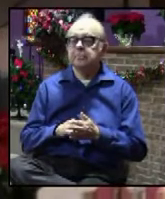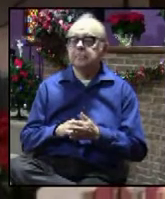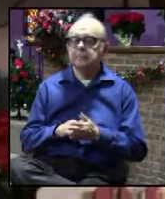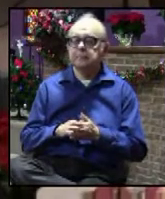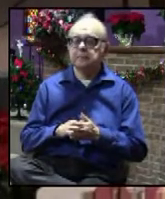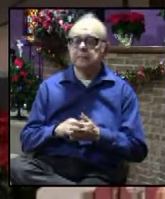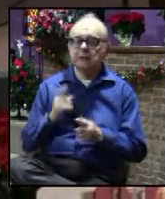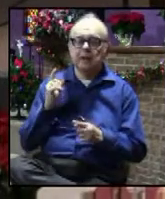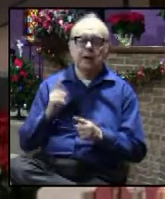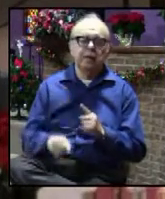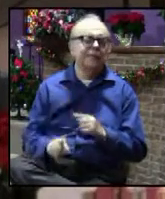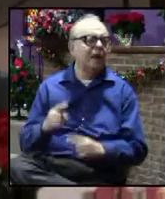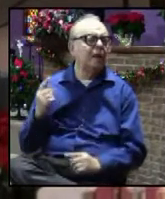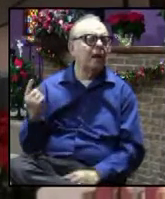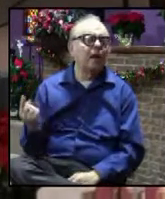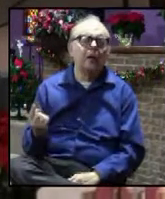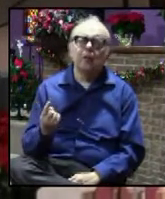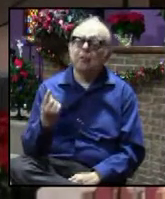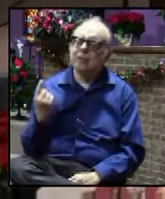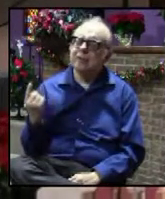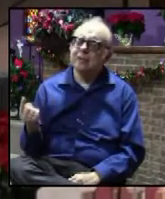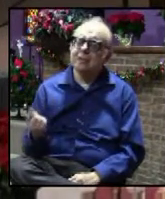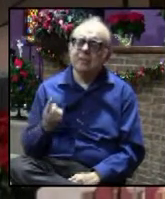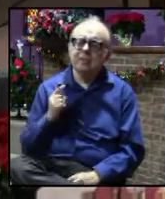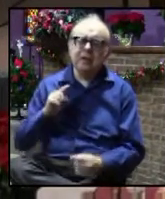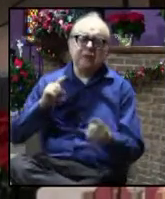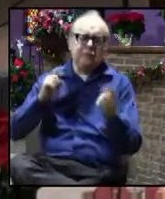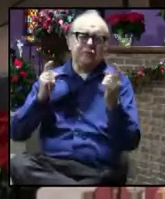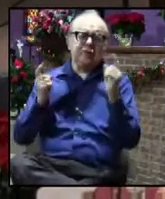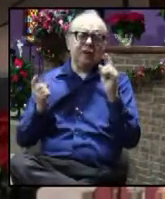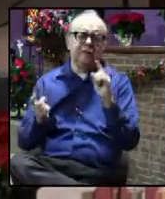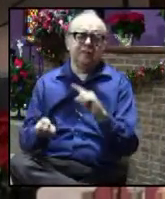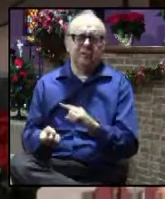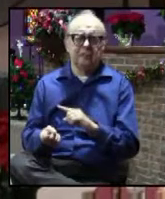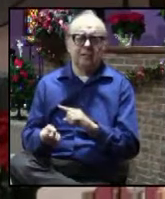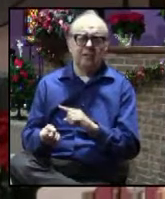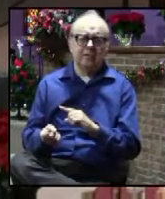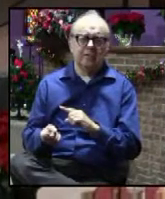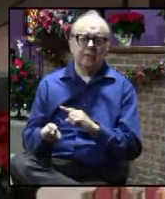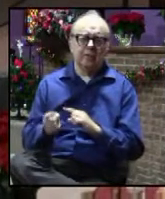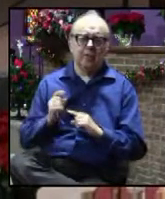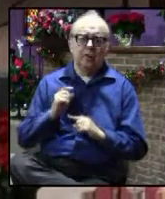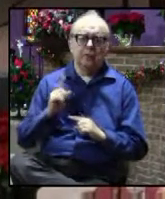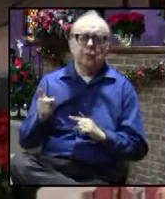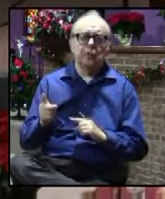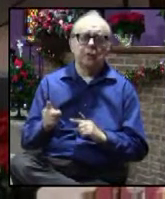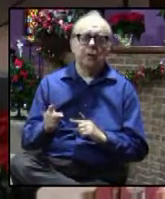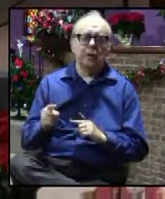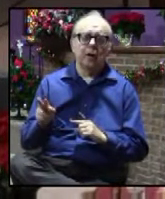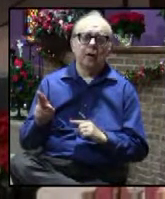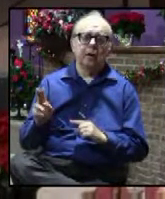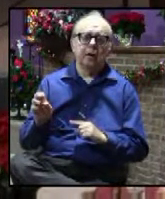You can't always change your reality,